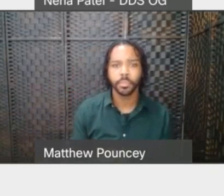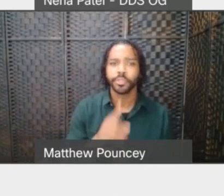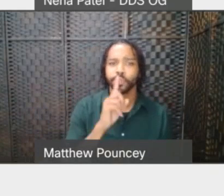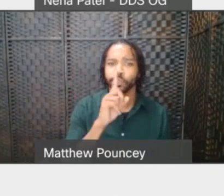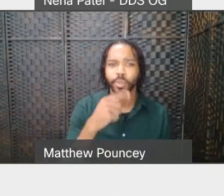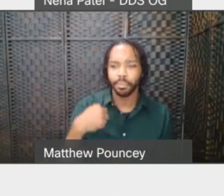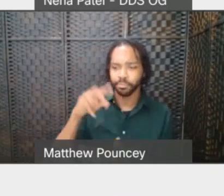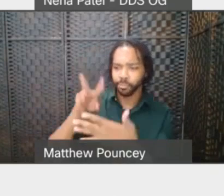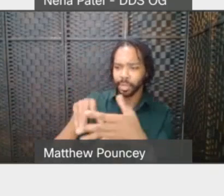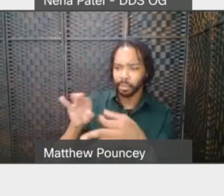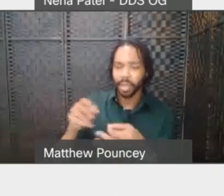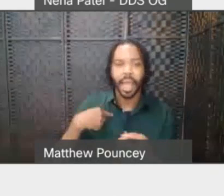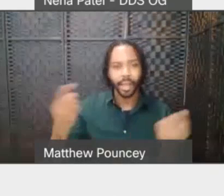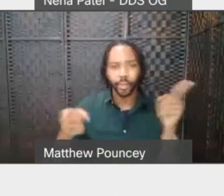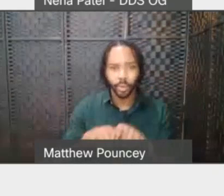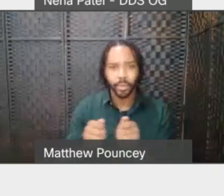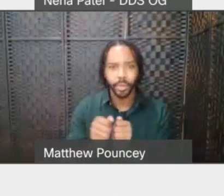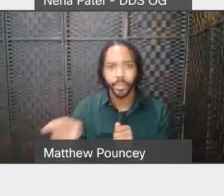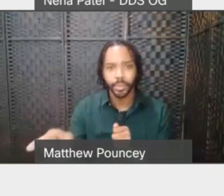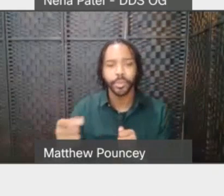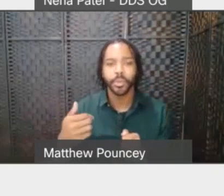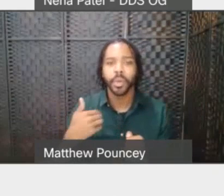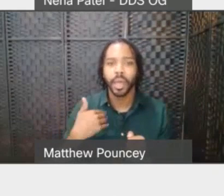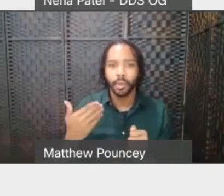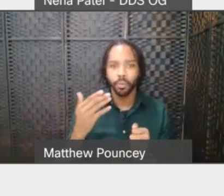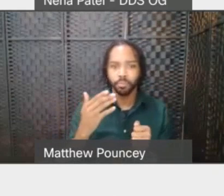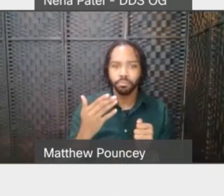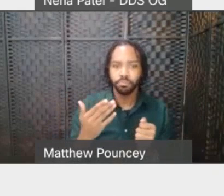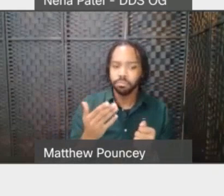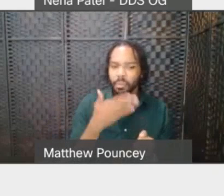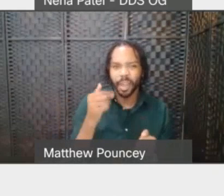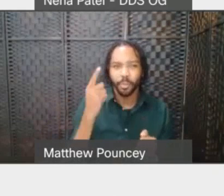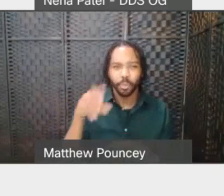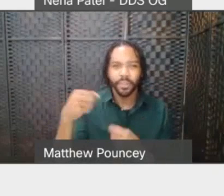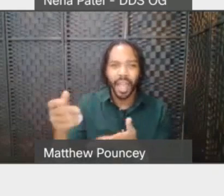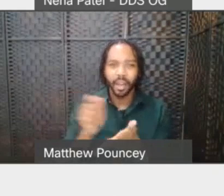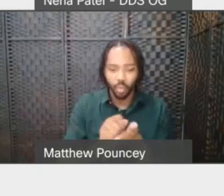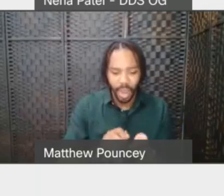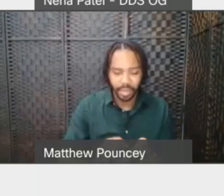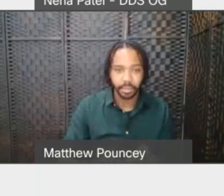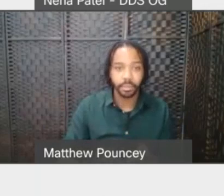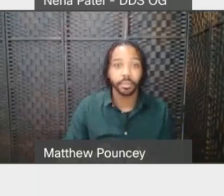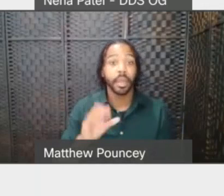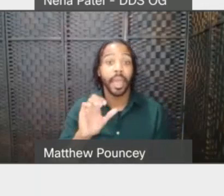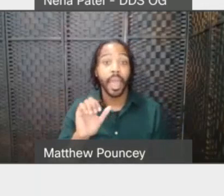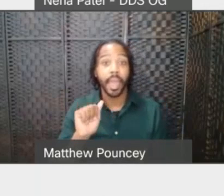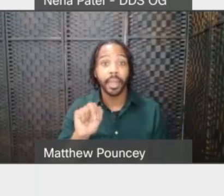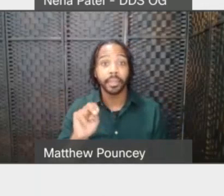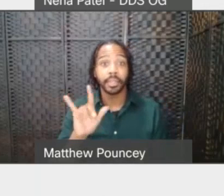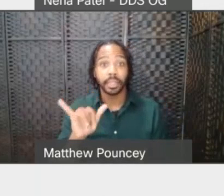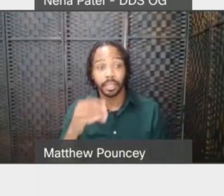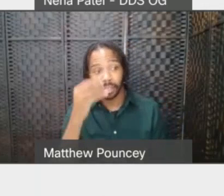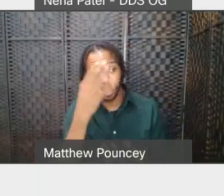agree with you. Can I just let you know, Charlene, about half of the people on this call are on their